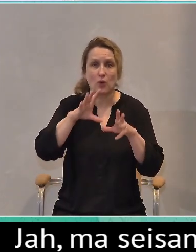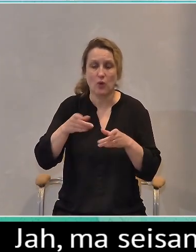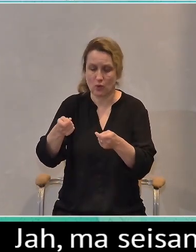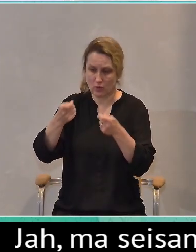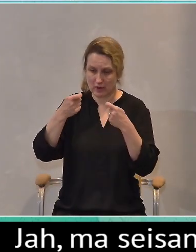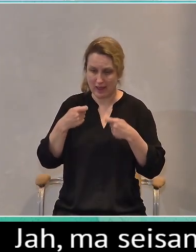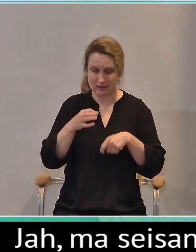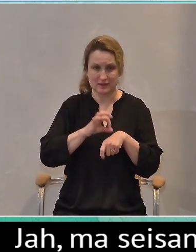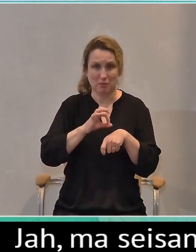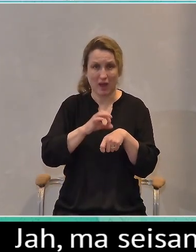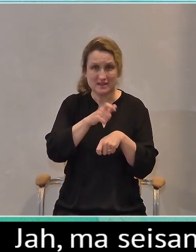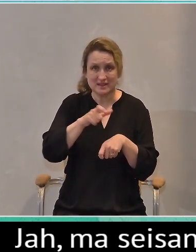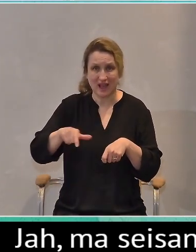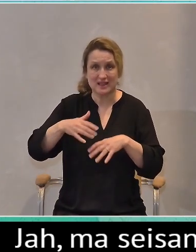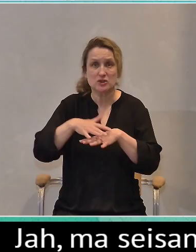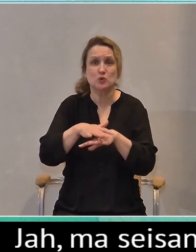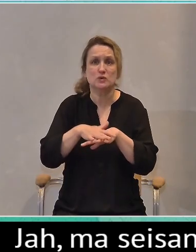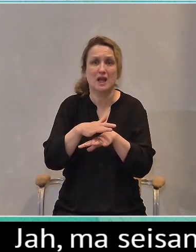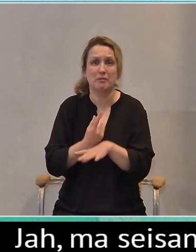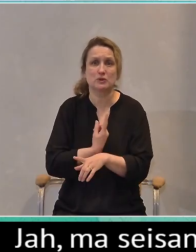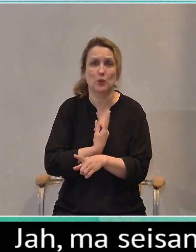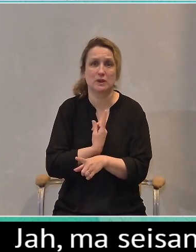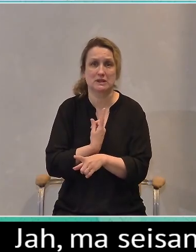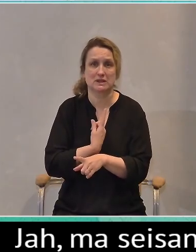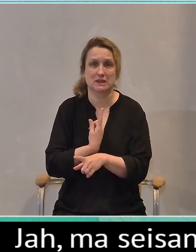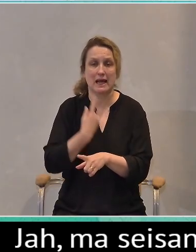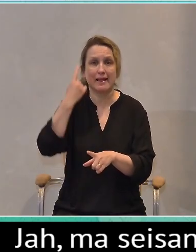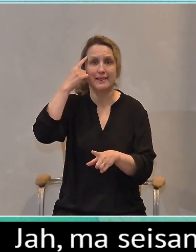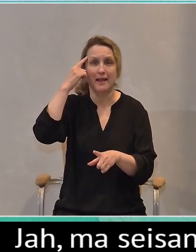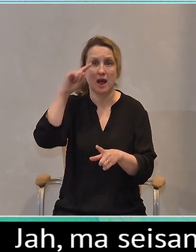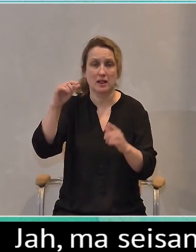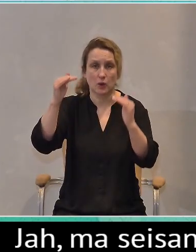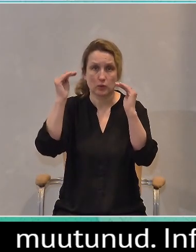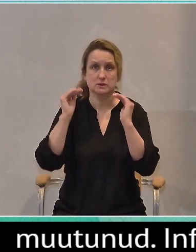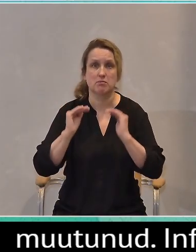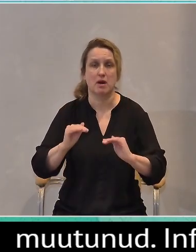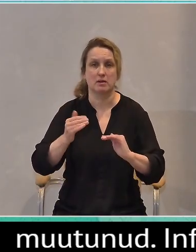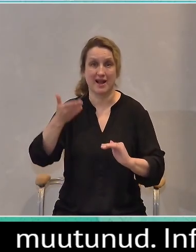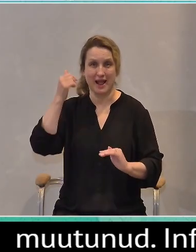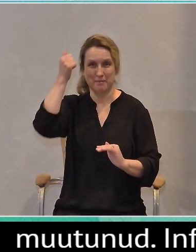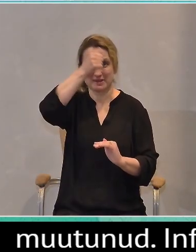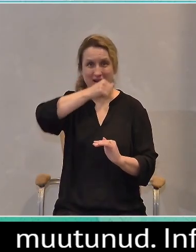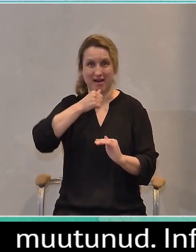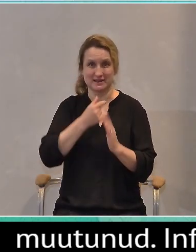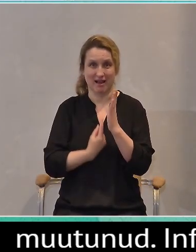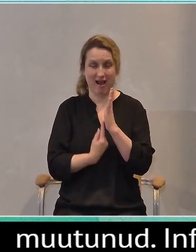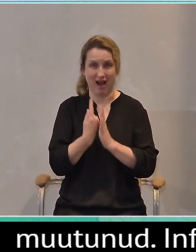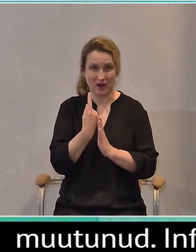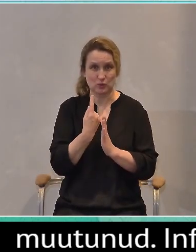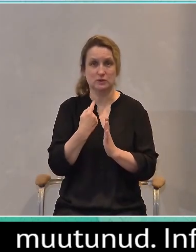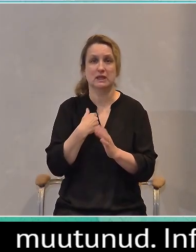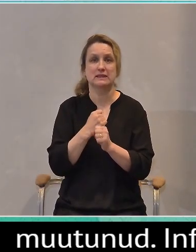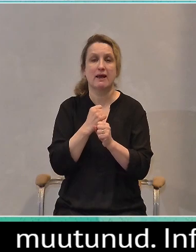My experience showed me how many patients are left alone inside the system and how low